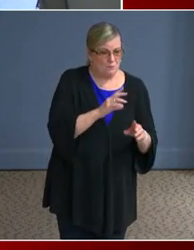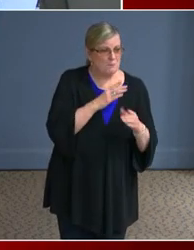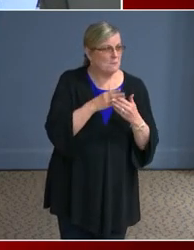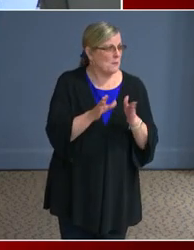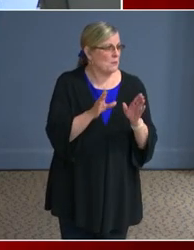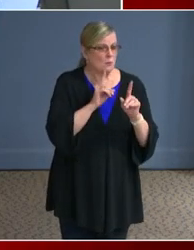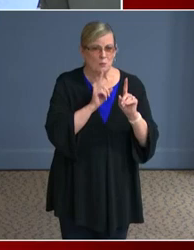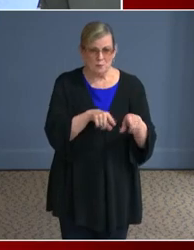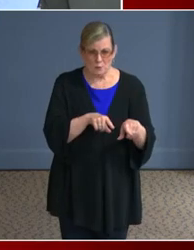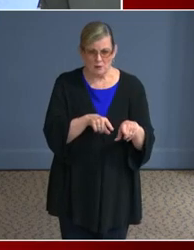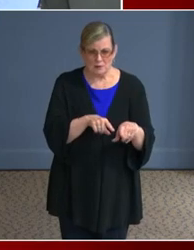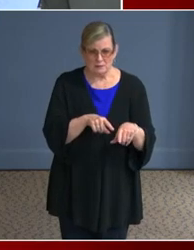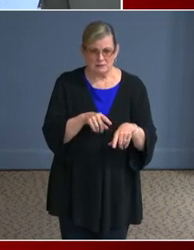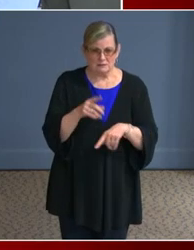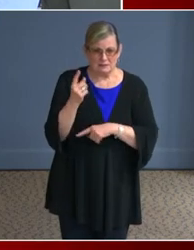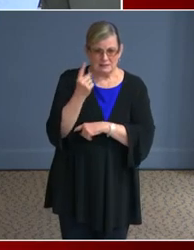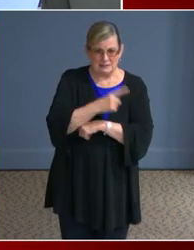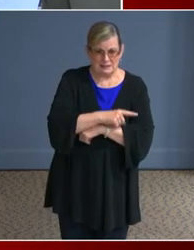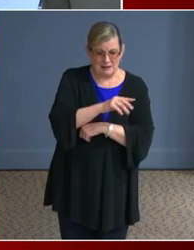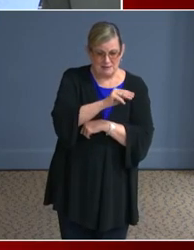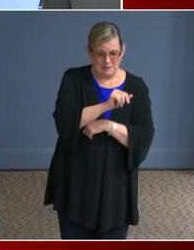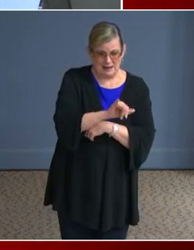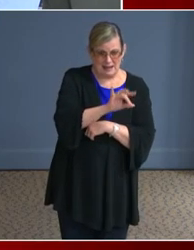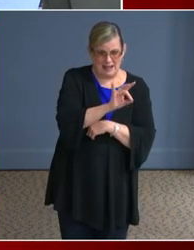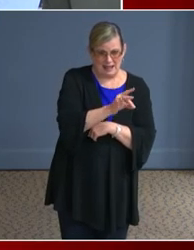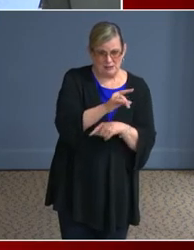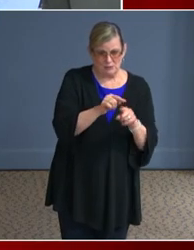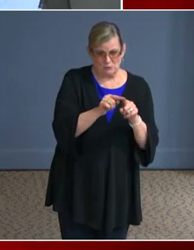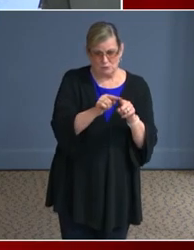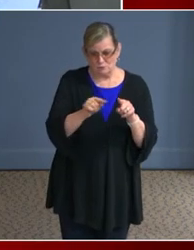May 8th to May 14th.